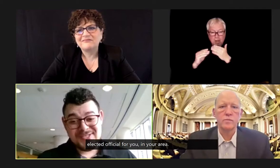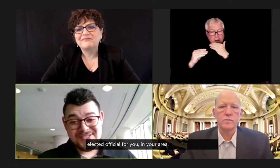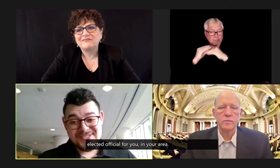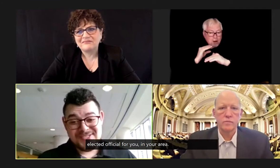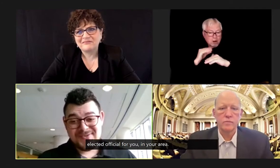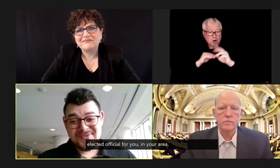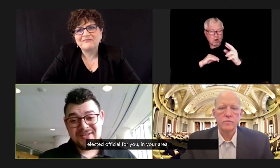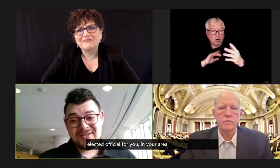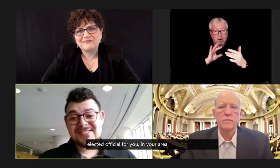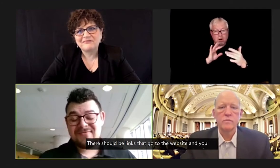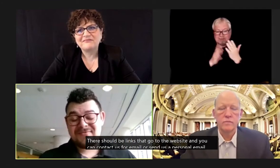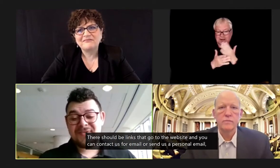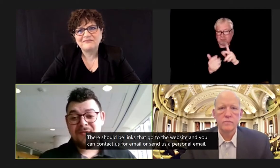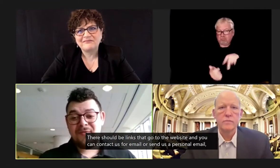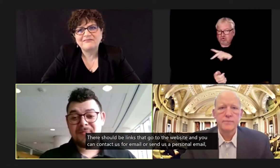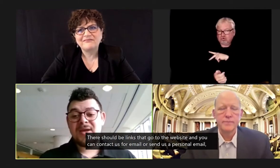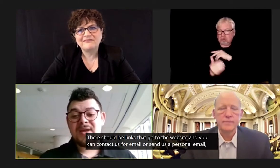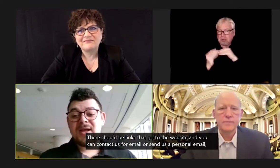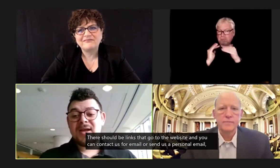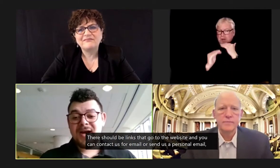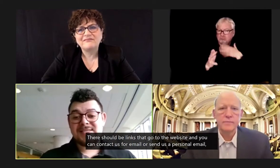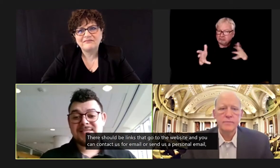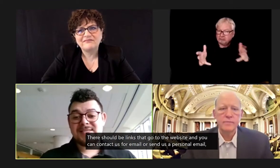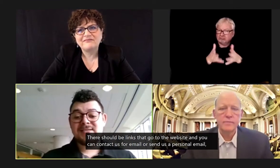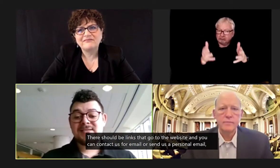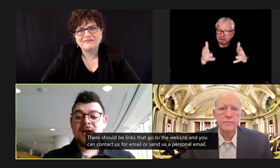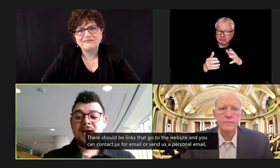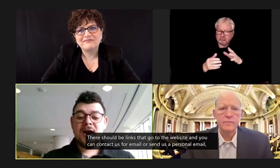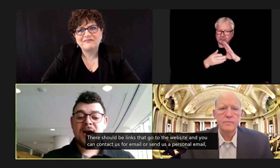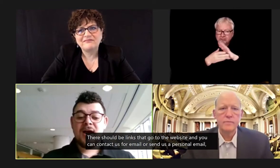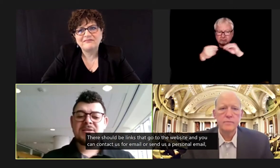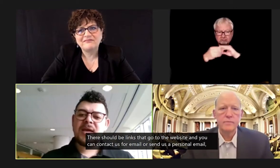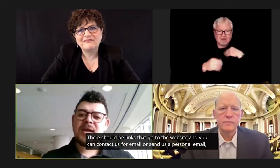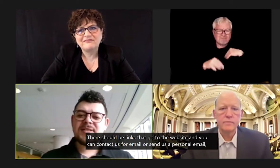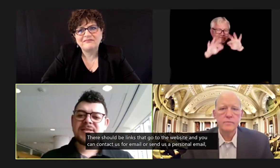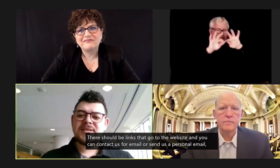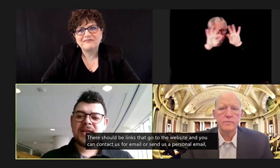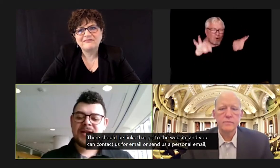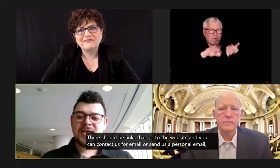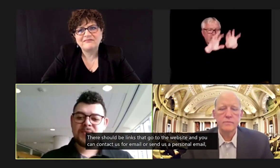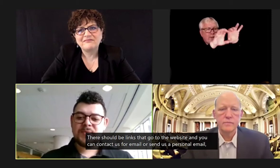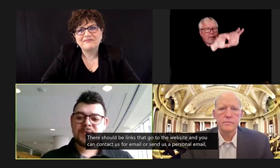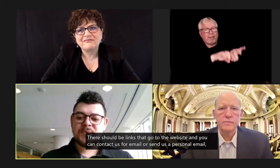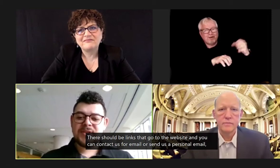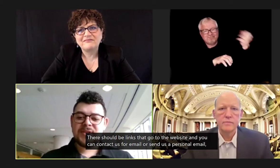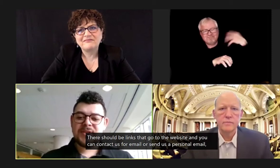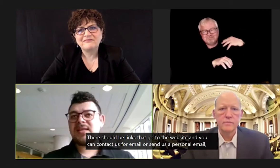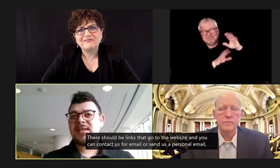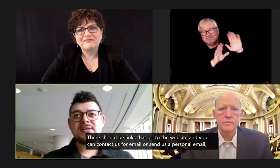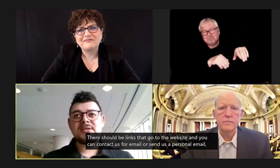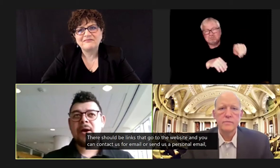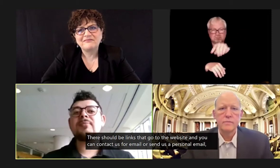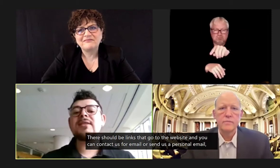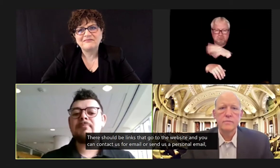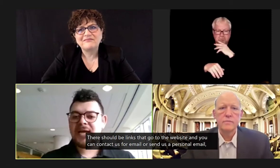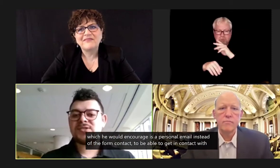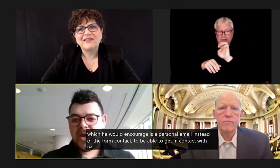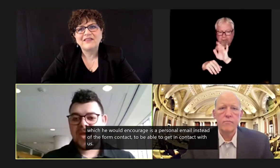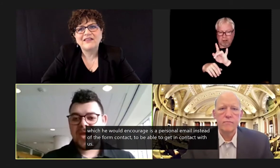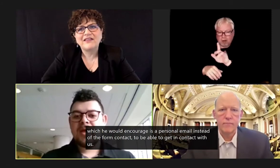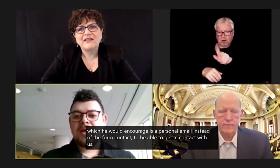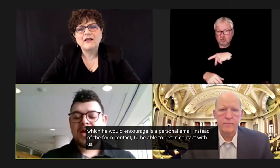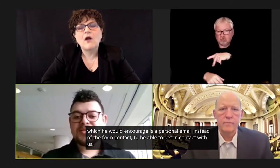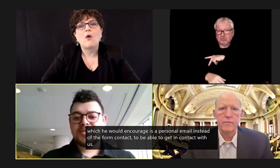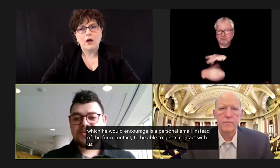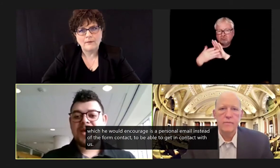is a personal email instead of the form contact, to be able to get in contact with us. I'd say that would be the best